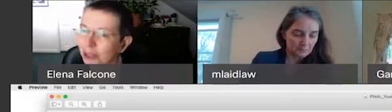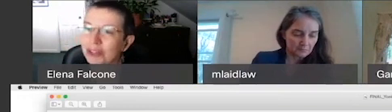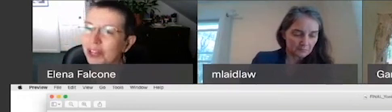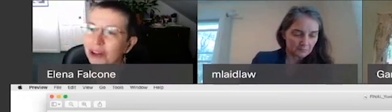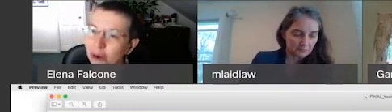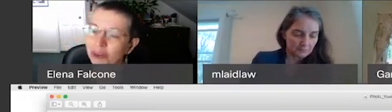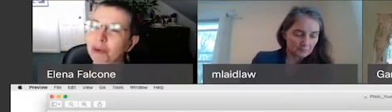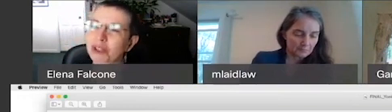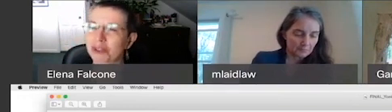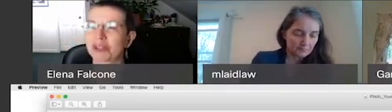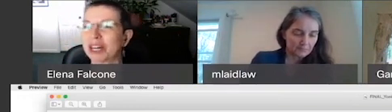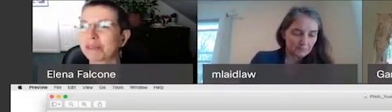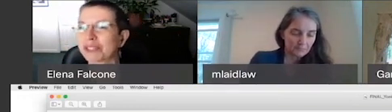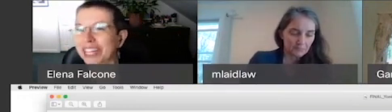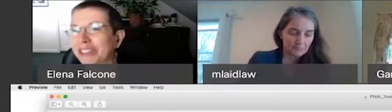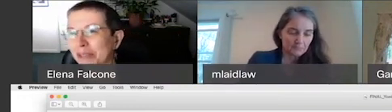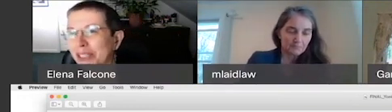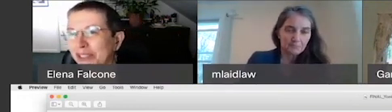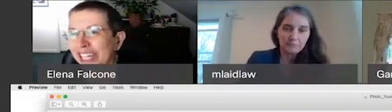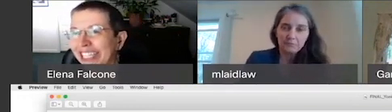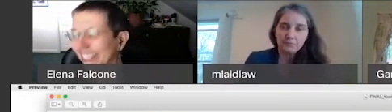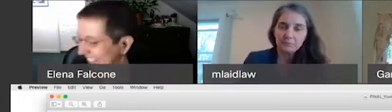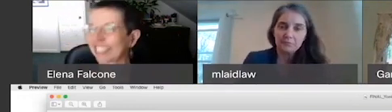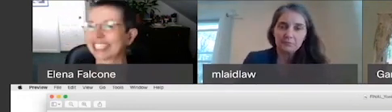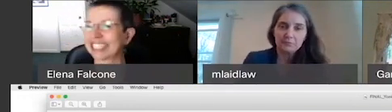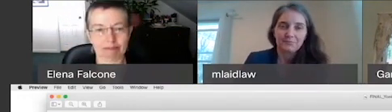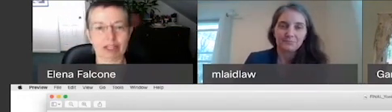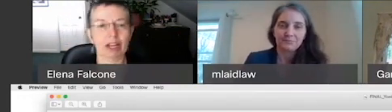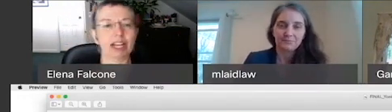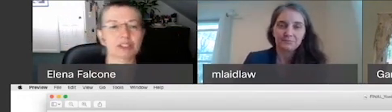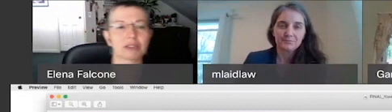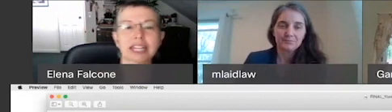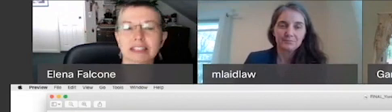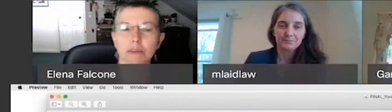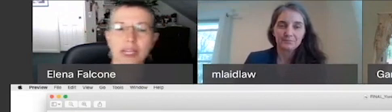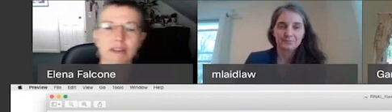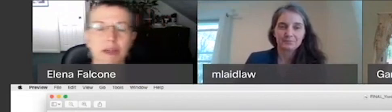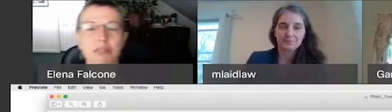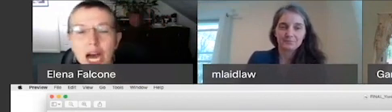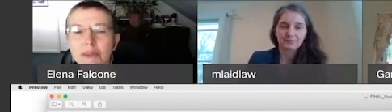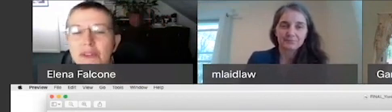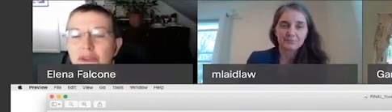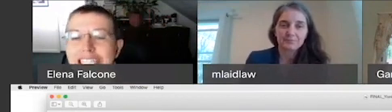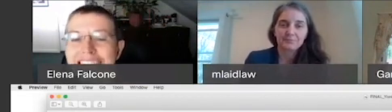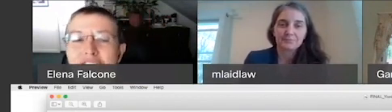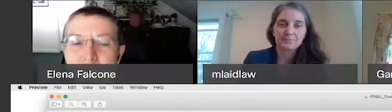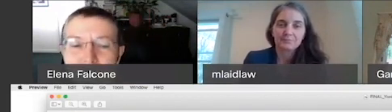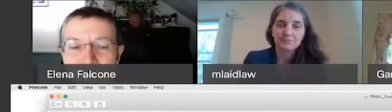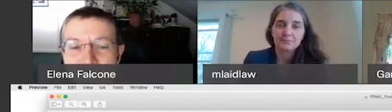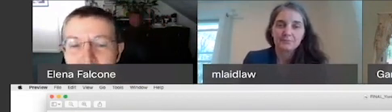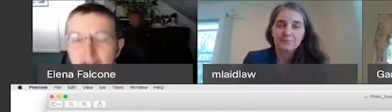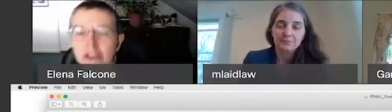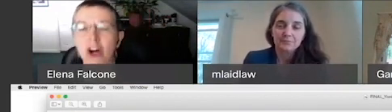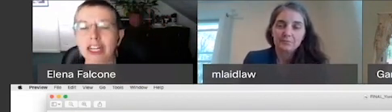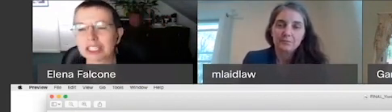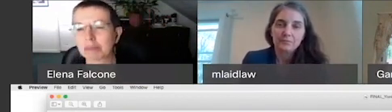also that only works with your help. So thank you so much for that. Okay, so next up we have the top three issues in